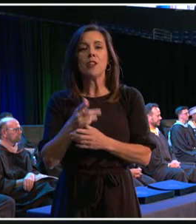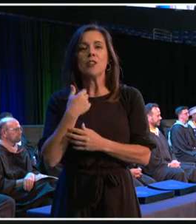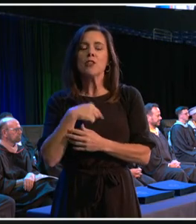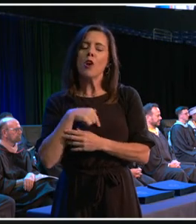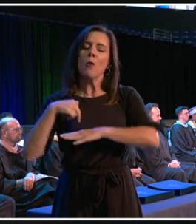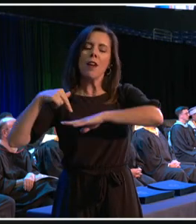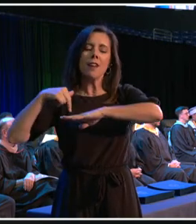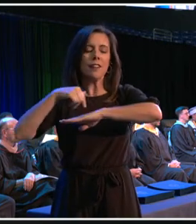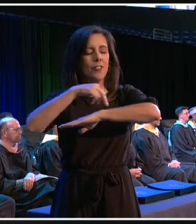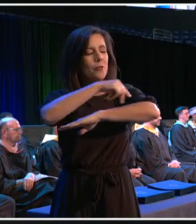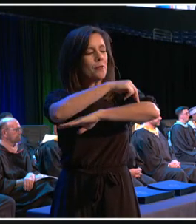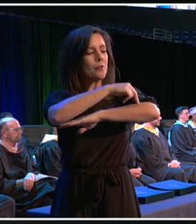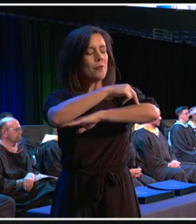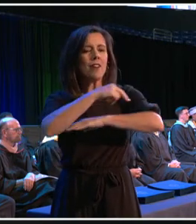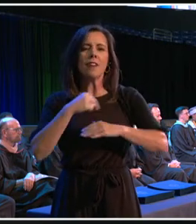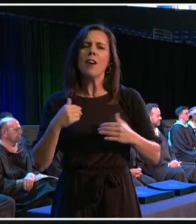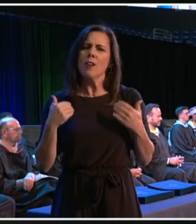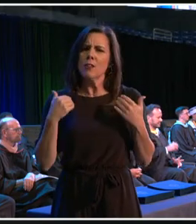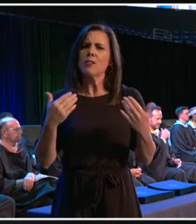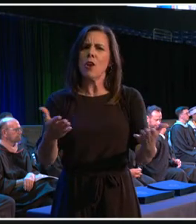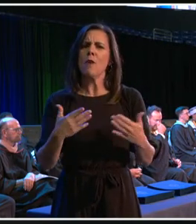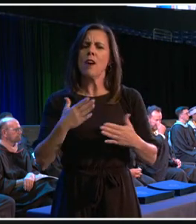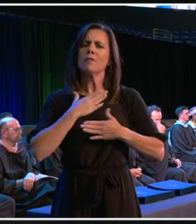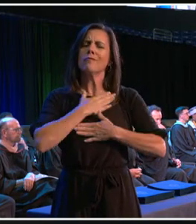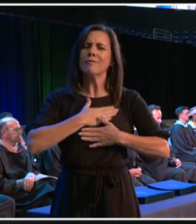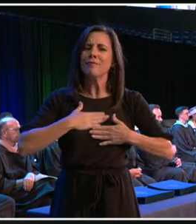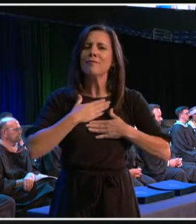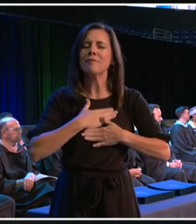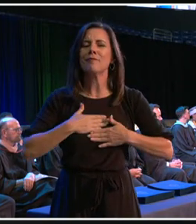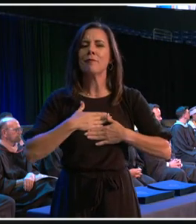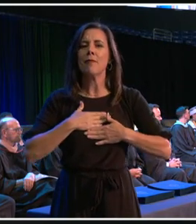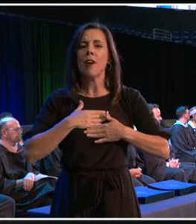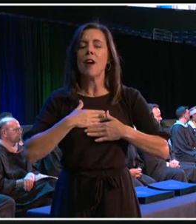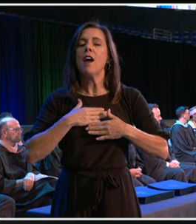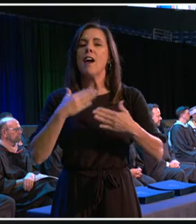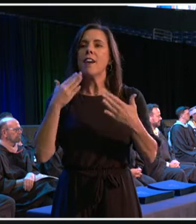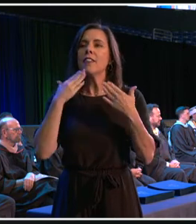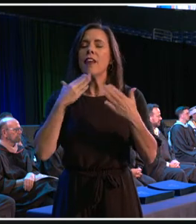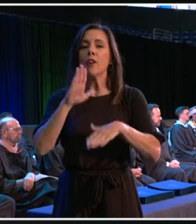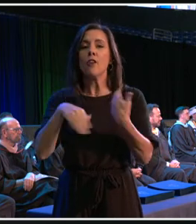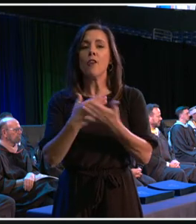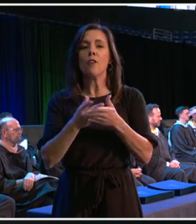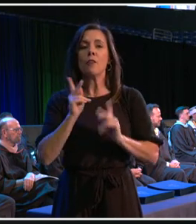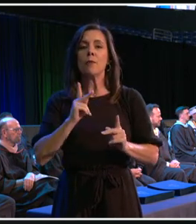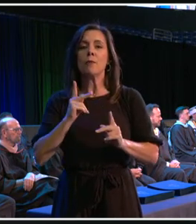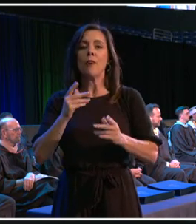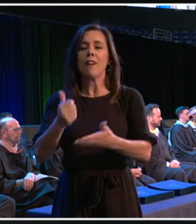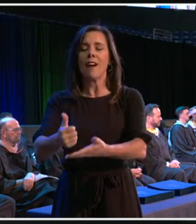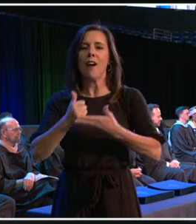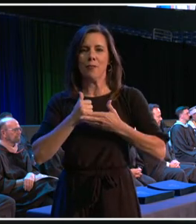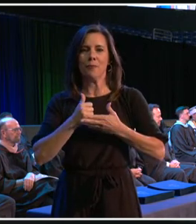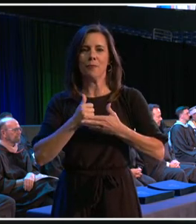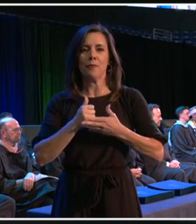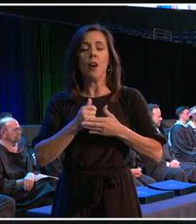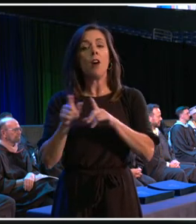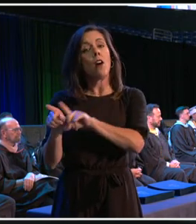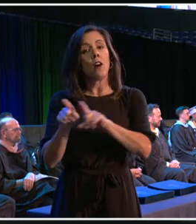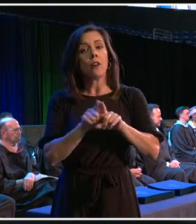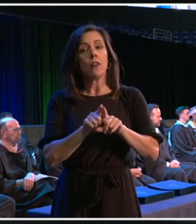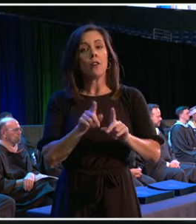walk across this stage, let's do so with gratitude for all those who stood beside us in the journey, as well as